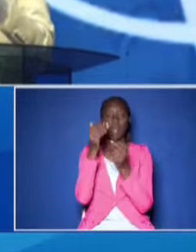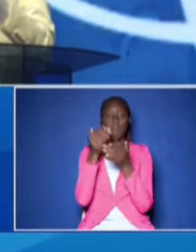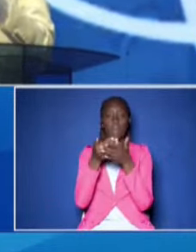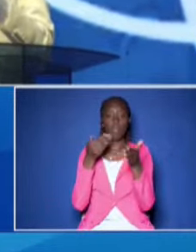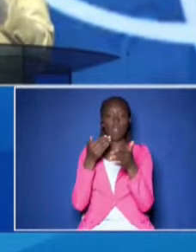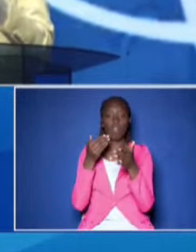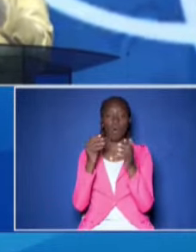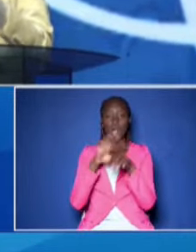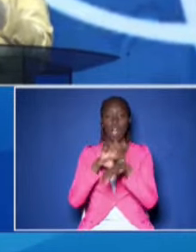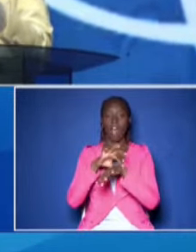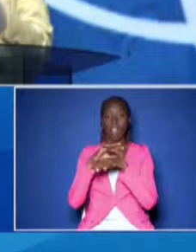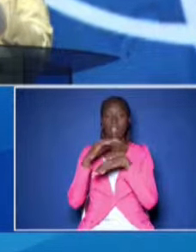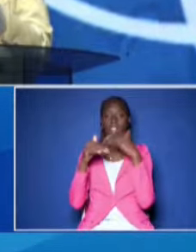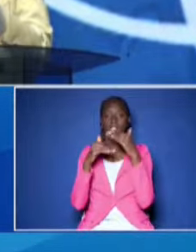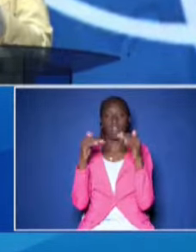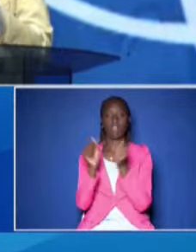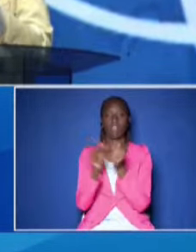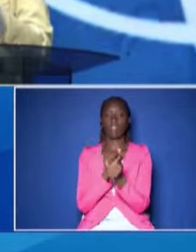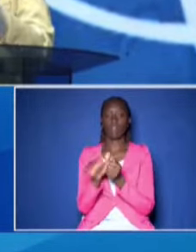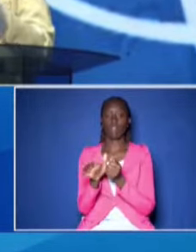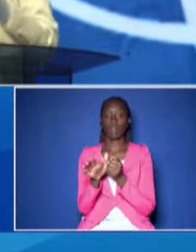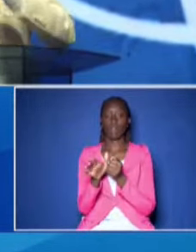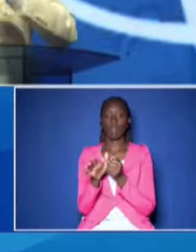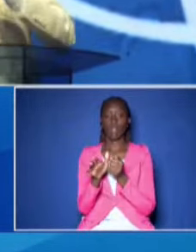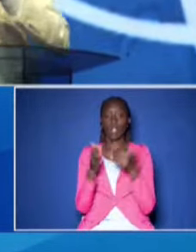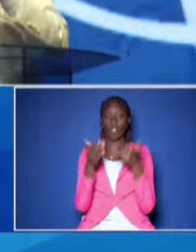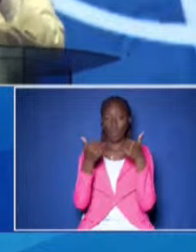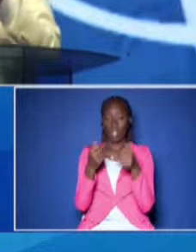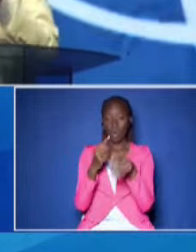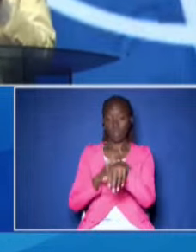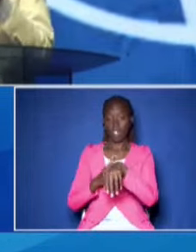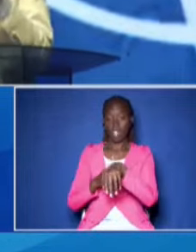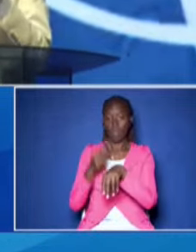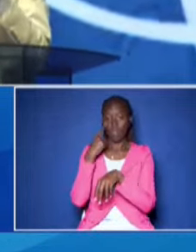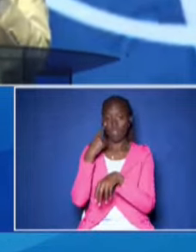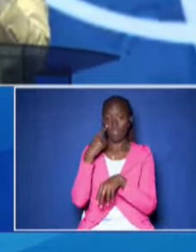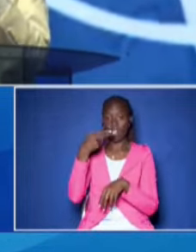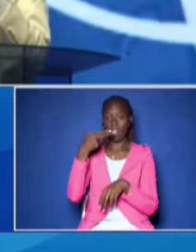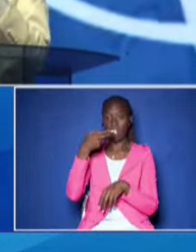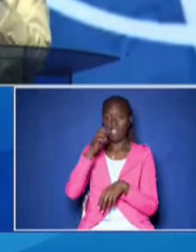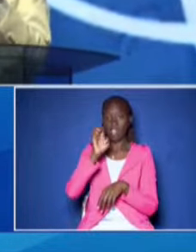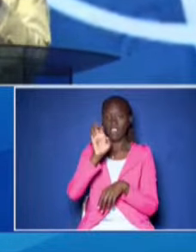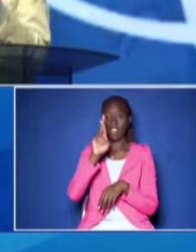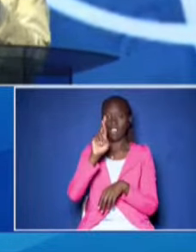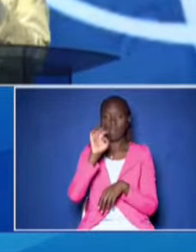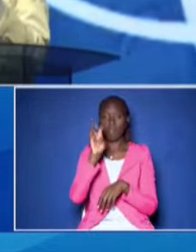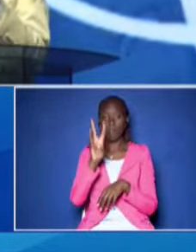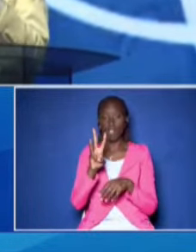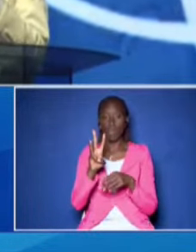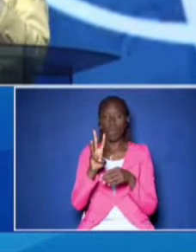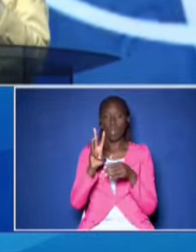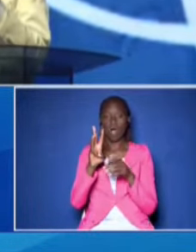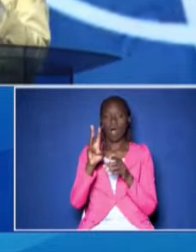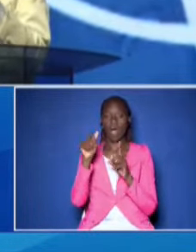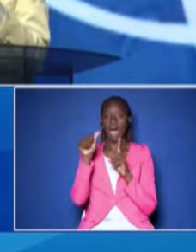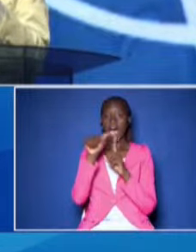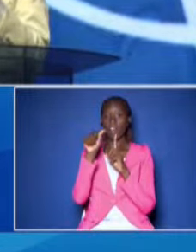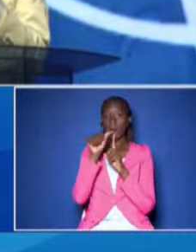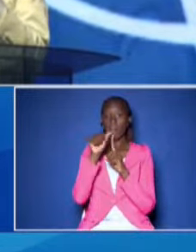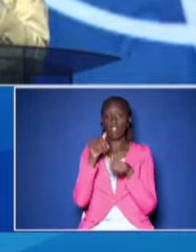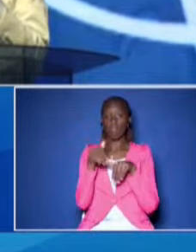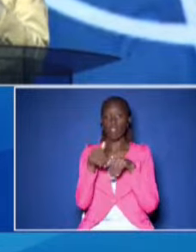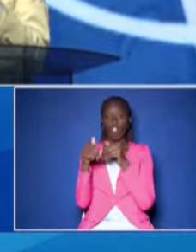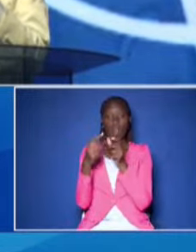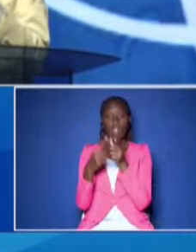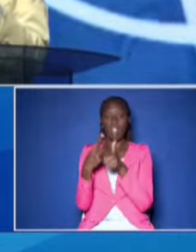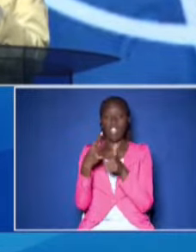of the letters of the Hebrew alphabet a title is smaller than a comma a little curl